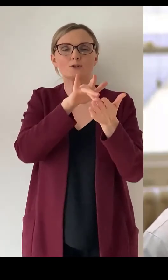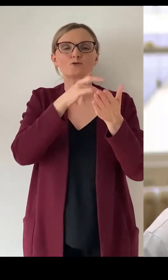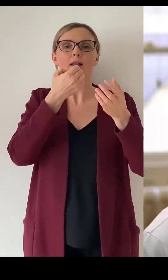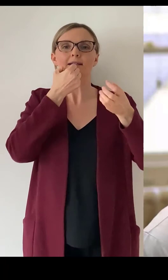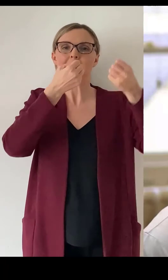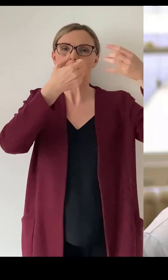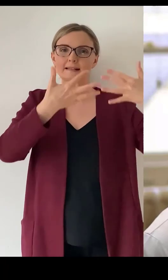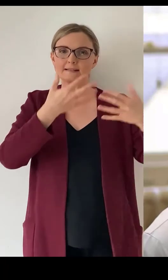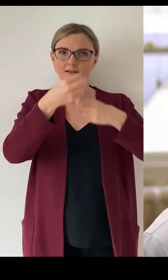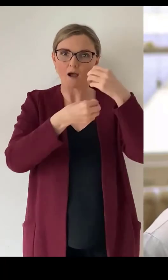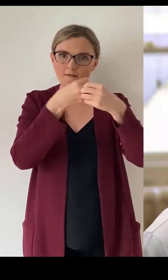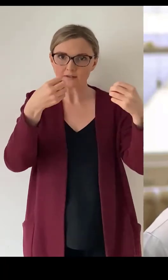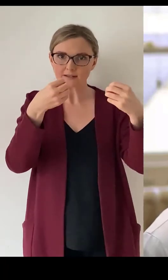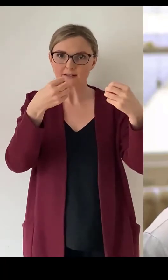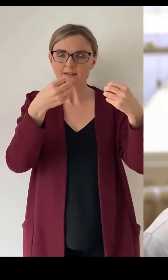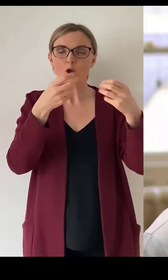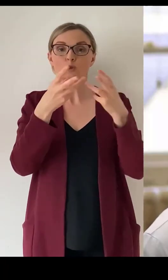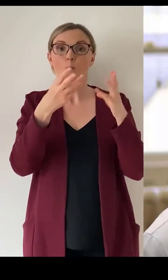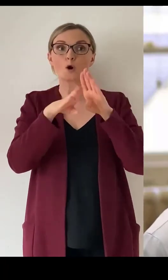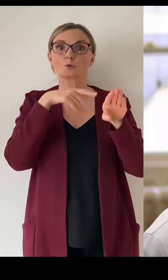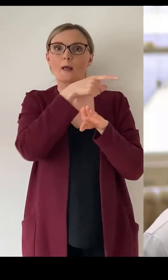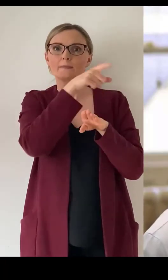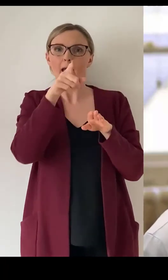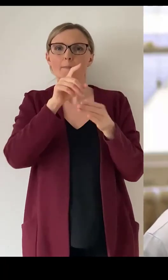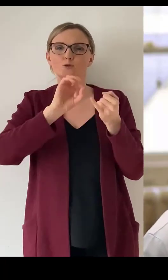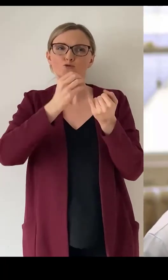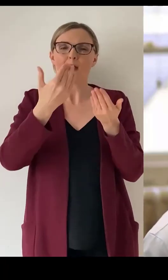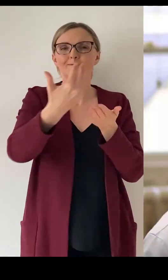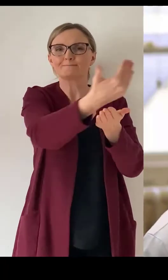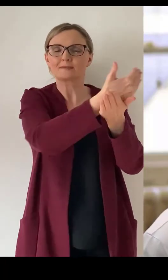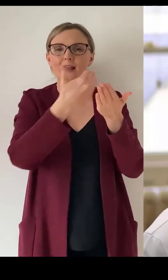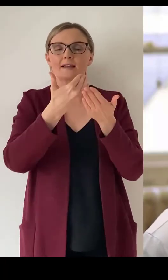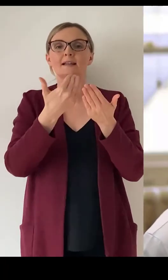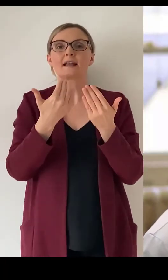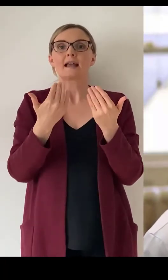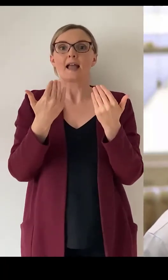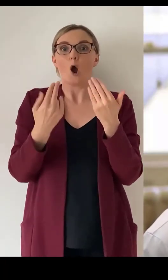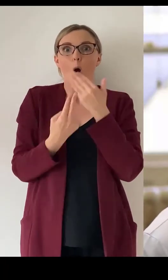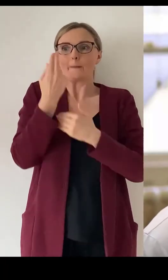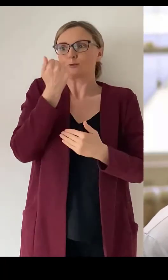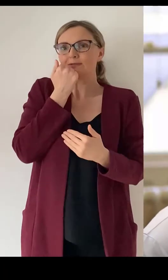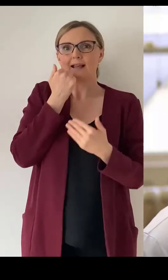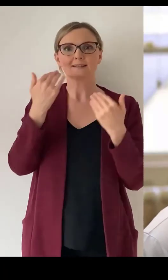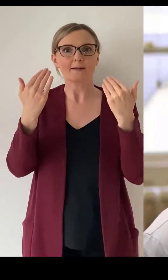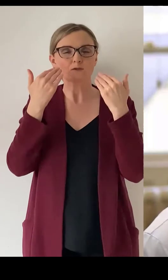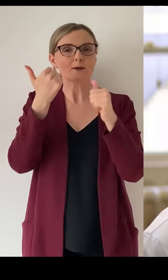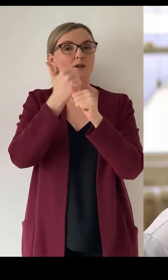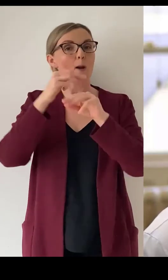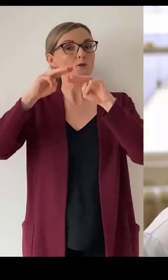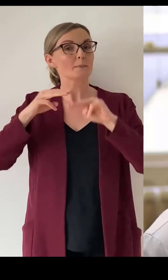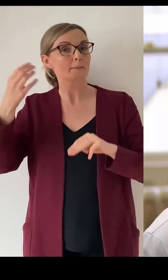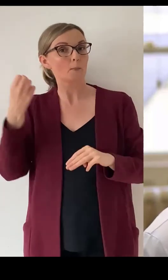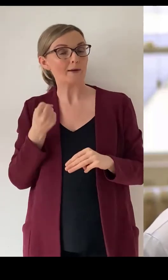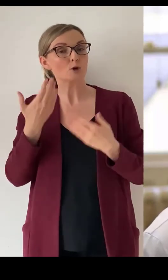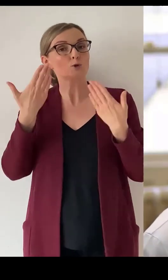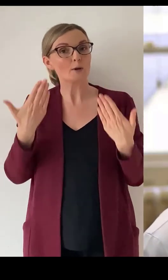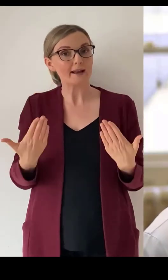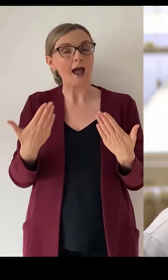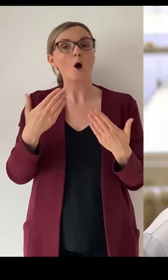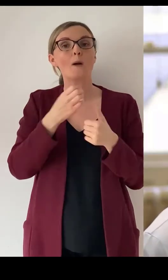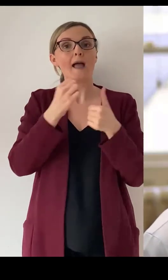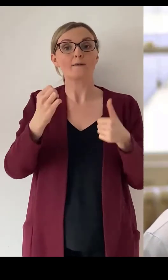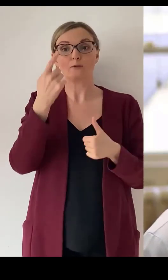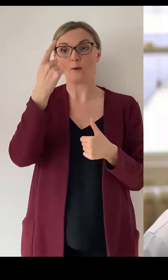Office to gather more timely data on minimum wages. And we now have quarterly